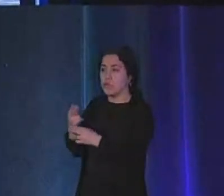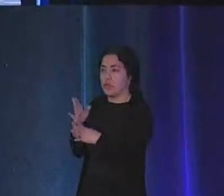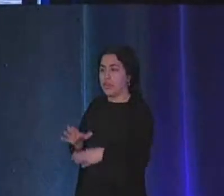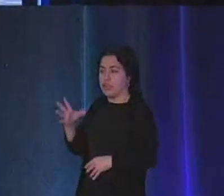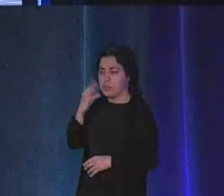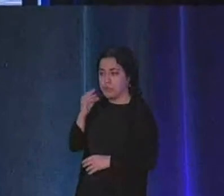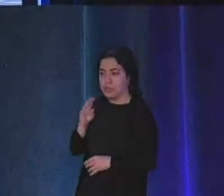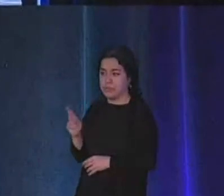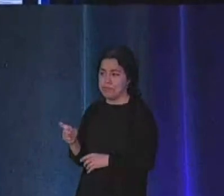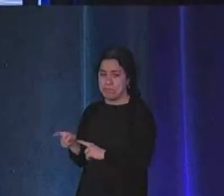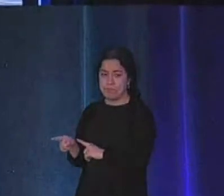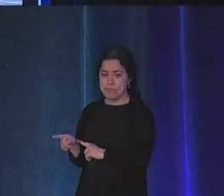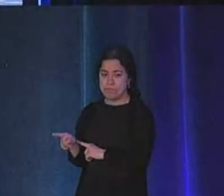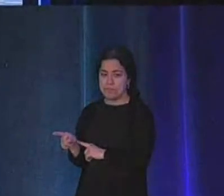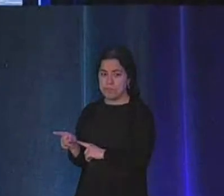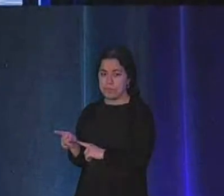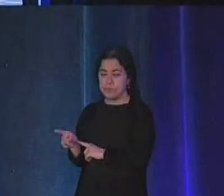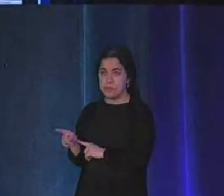You know,